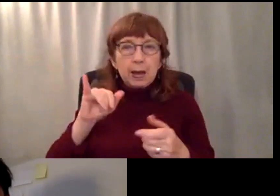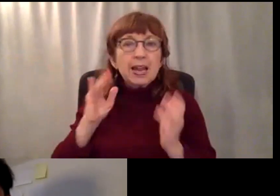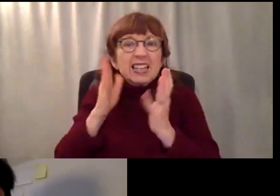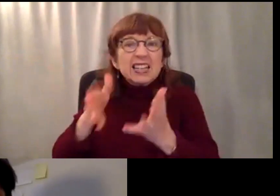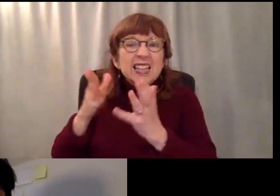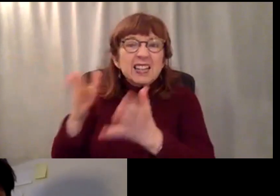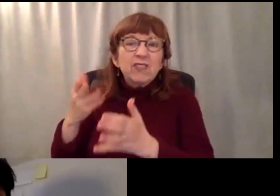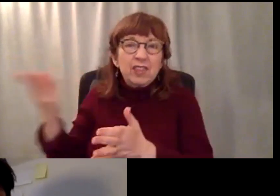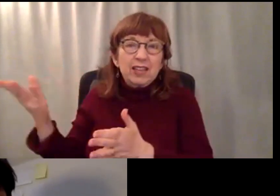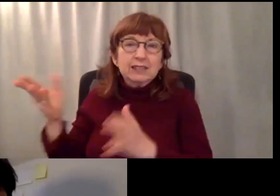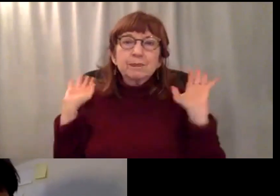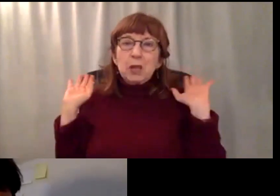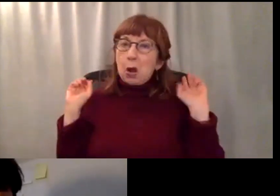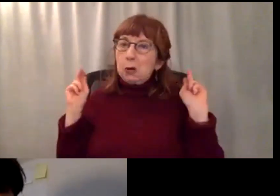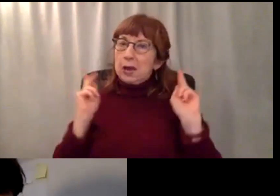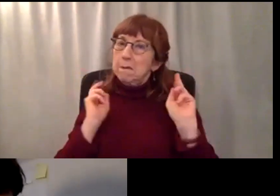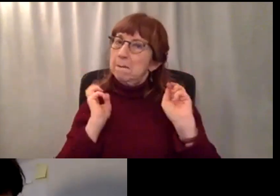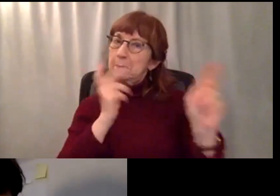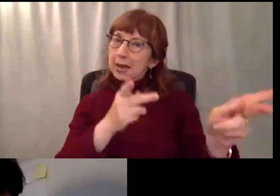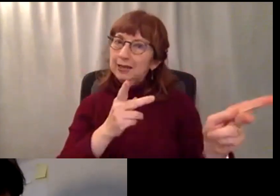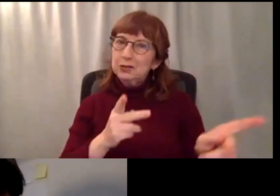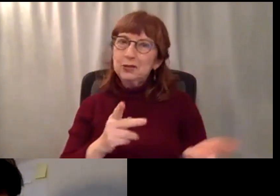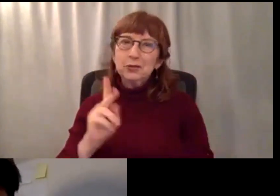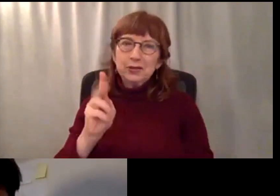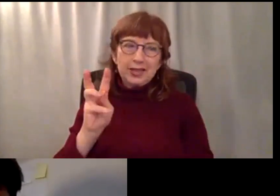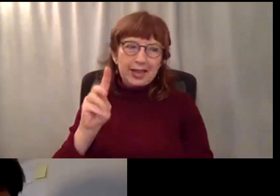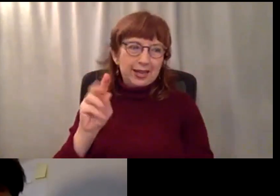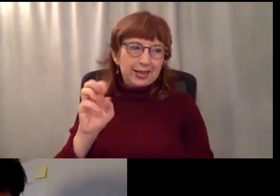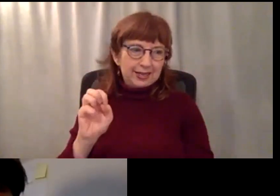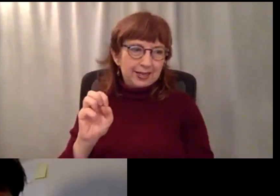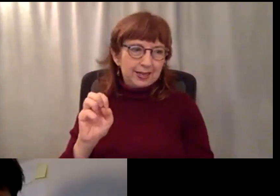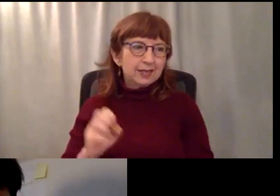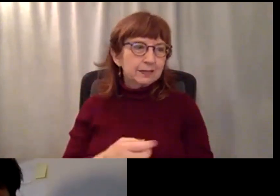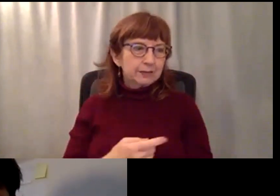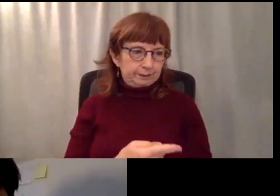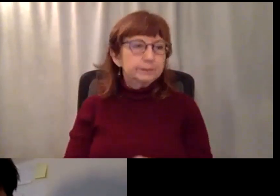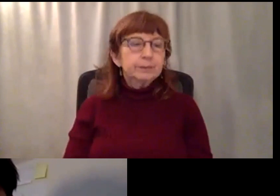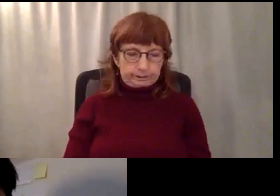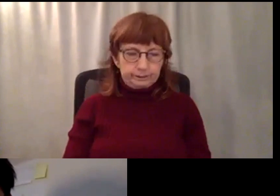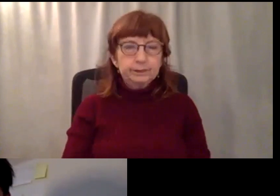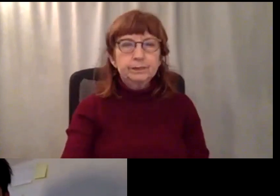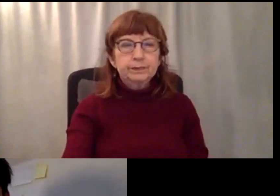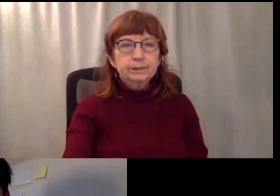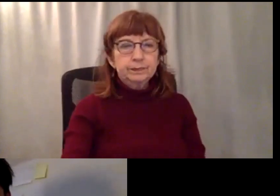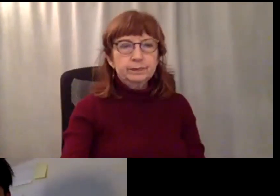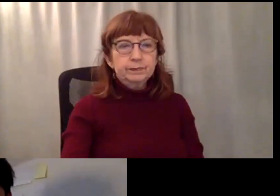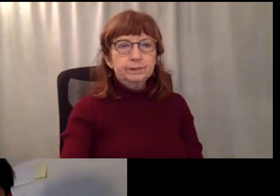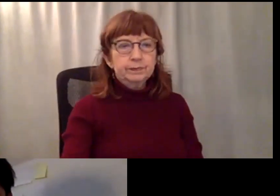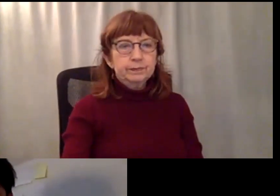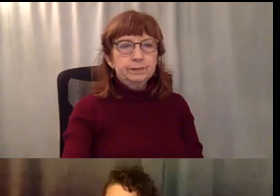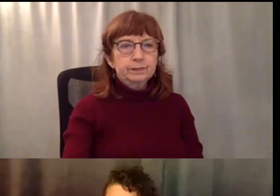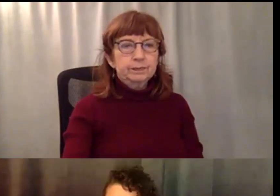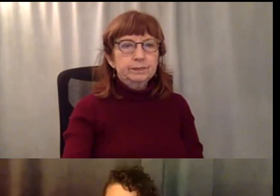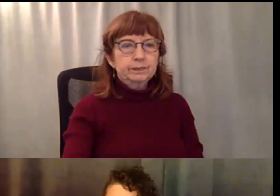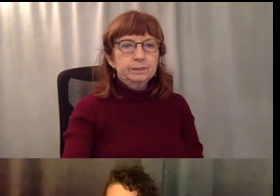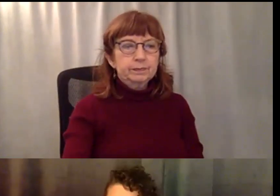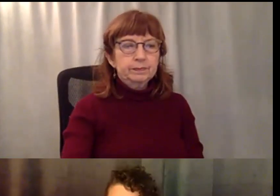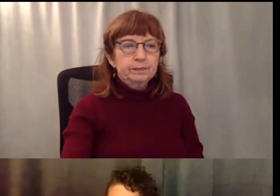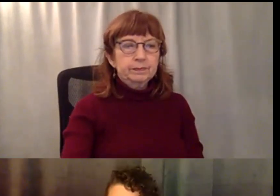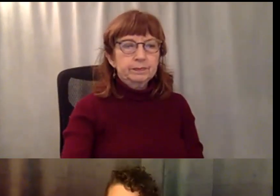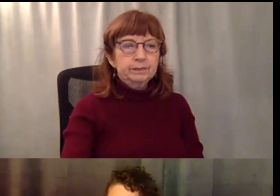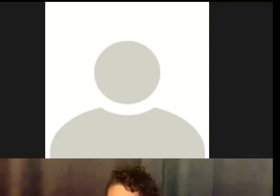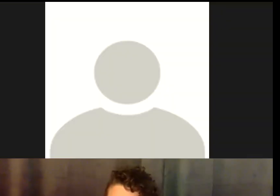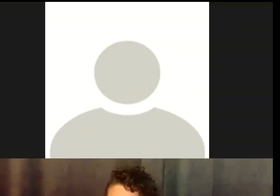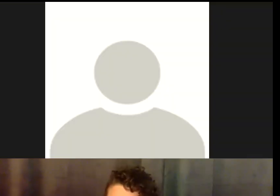Yeah, back to you, Katie. All right, thank you, Cairo. And you do so much work with